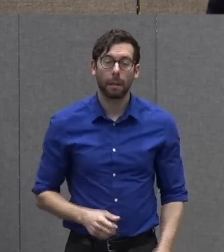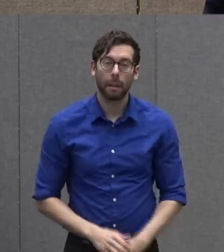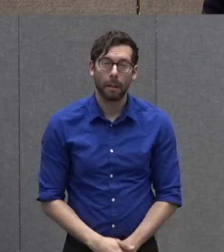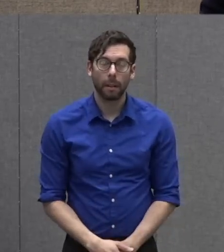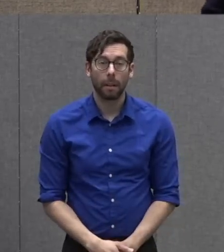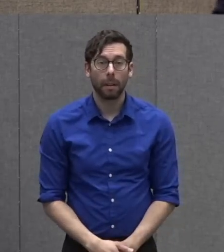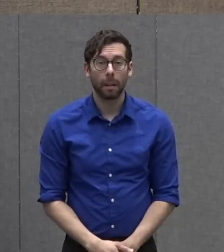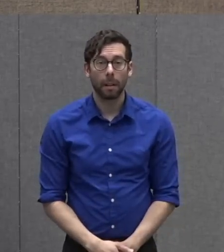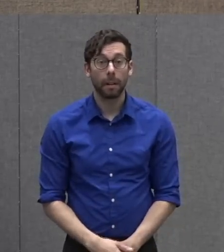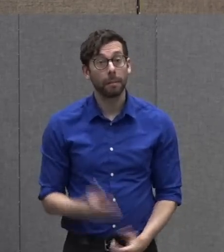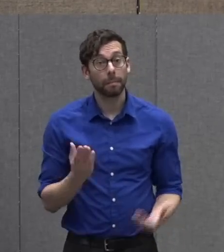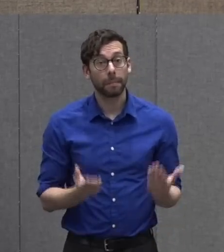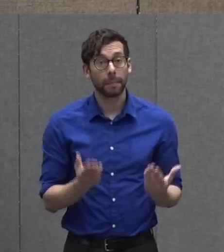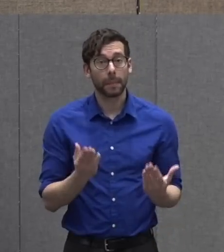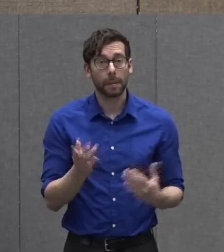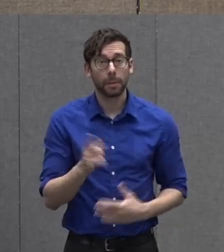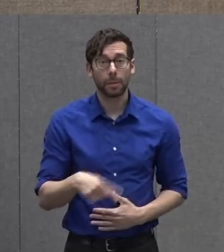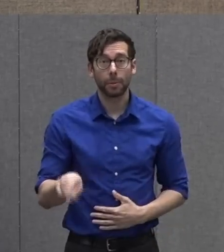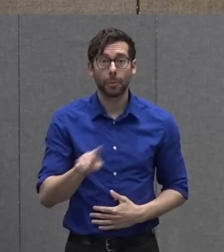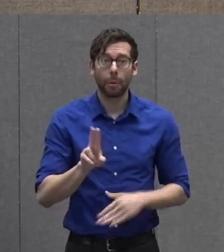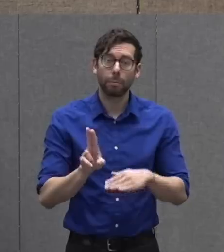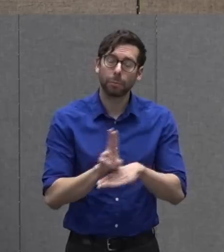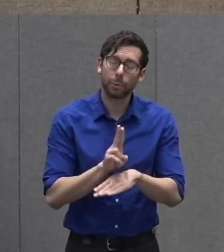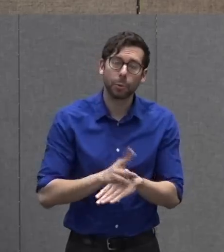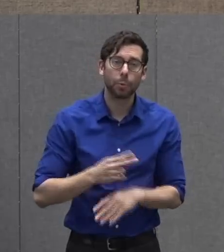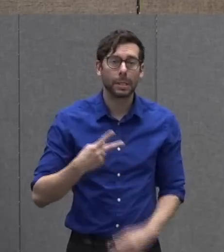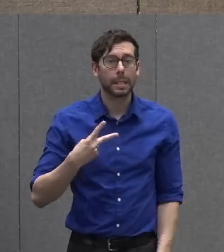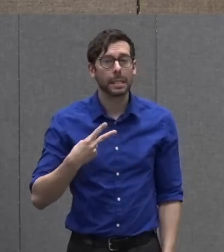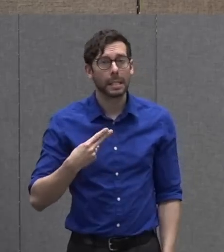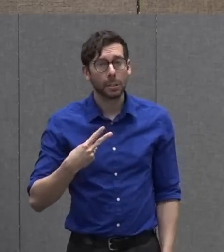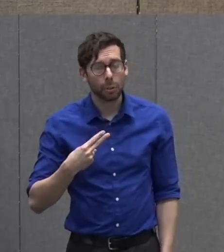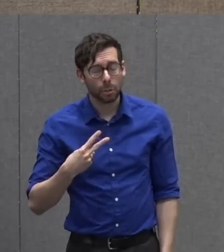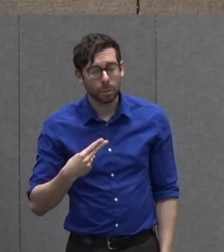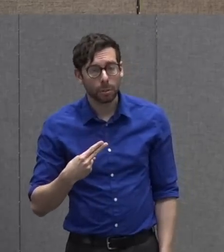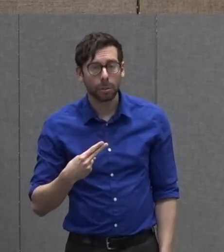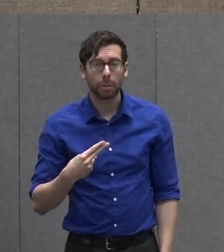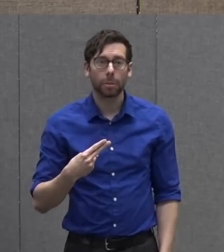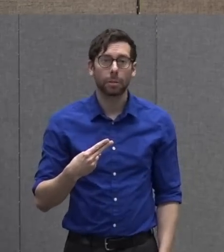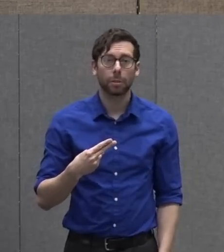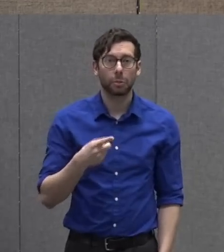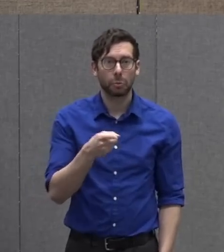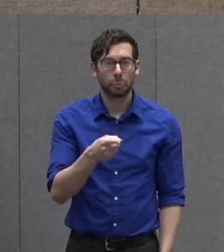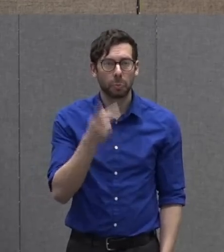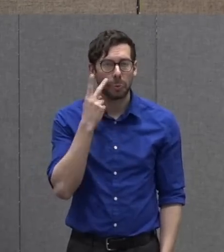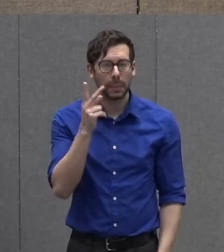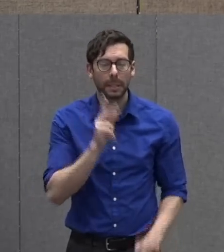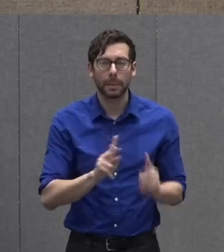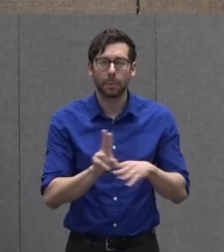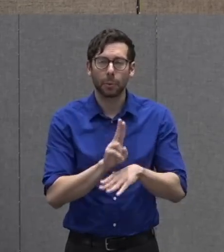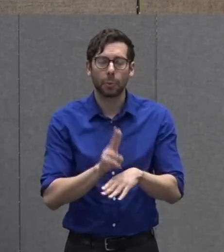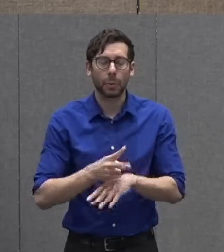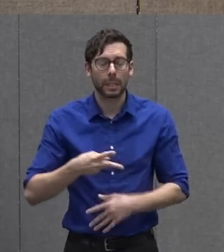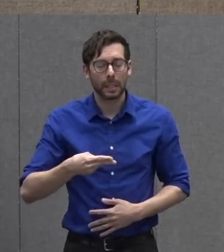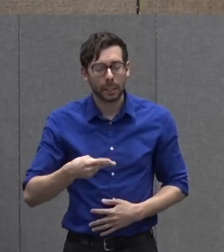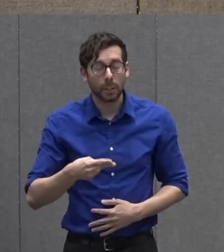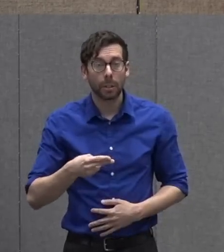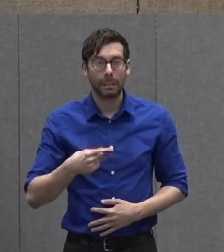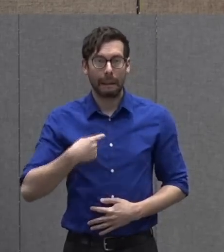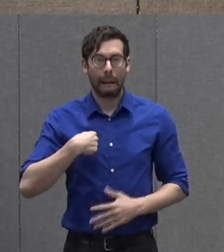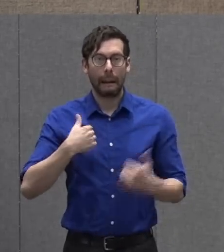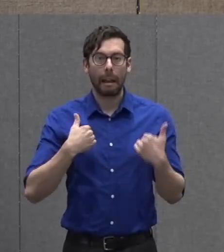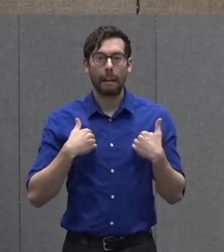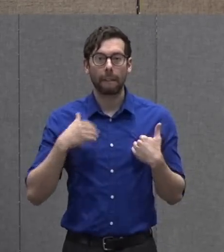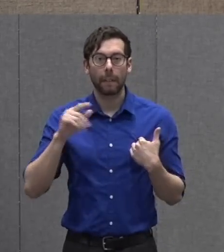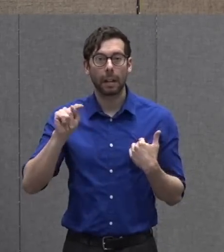Maybe you have scissors that you use if you're doing crafts at home or you see somebody using them. I have these tongs to